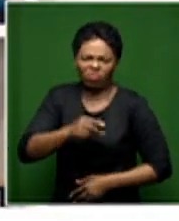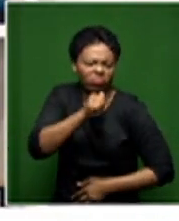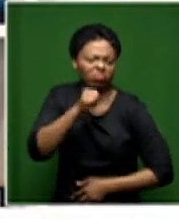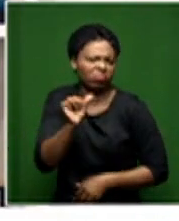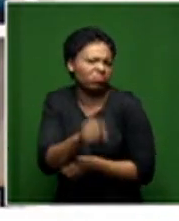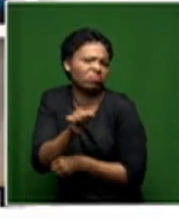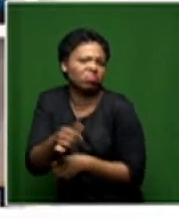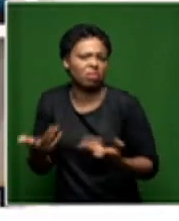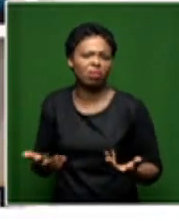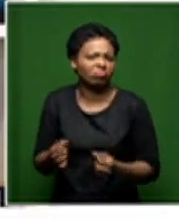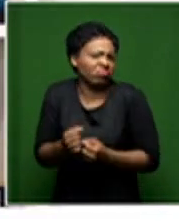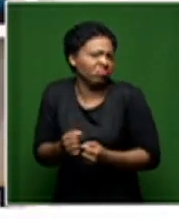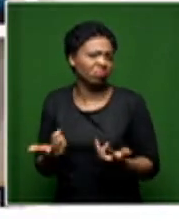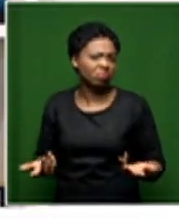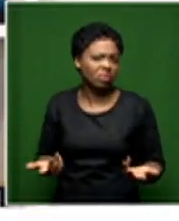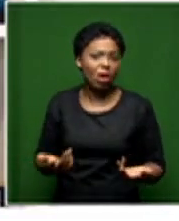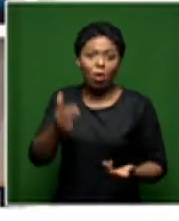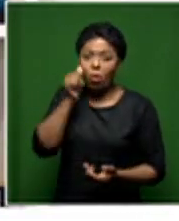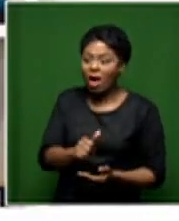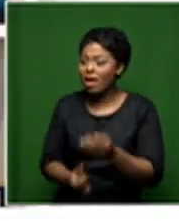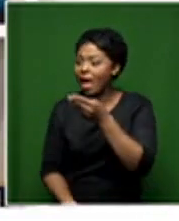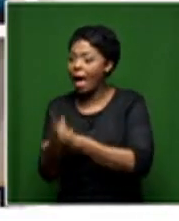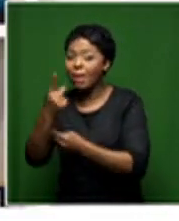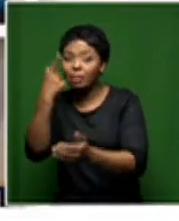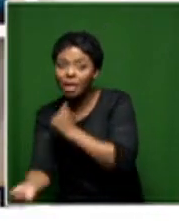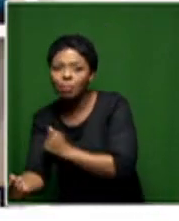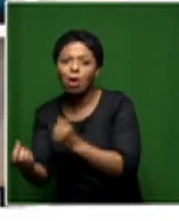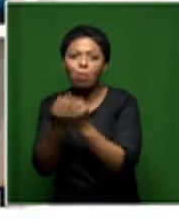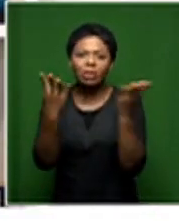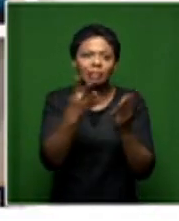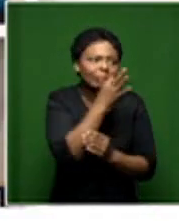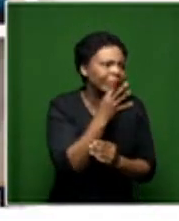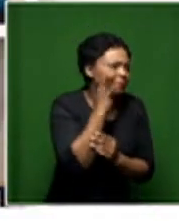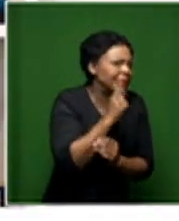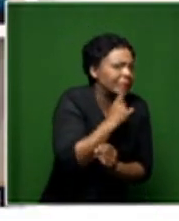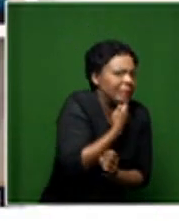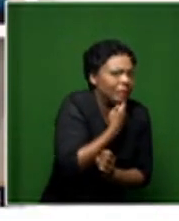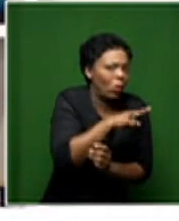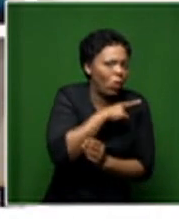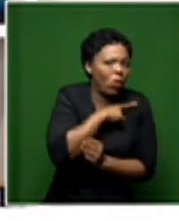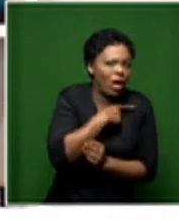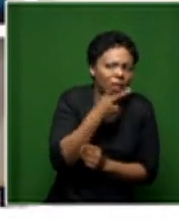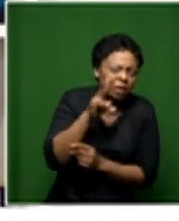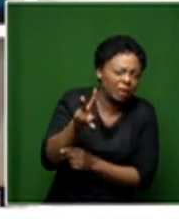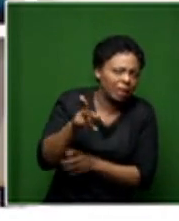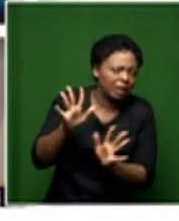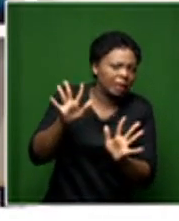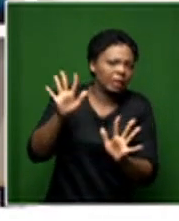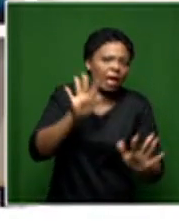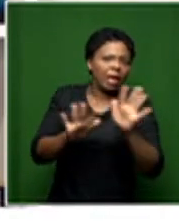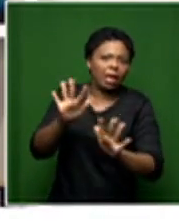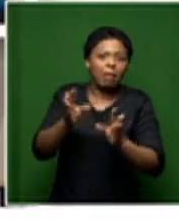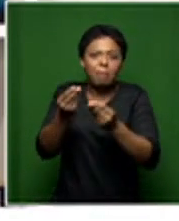that when they do disappear, when they are killed to be silenced most of the time, because they see what they do, whether it be money